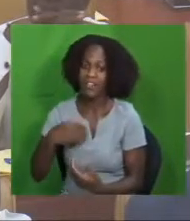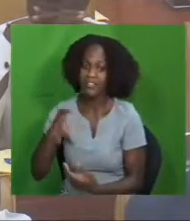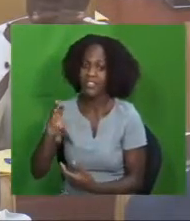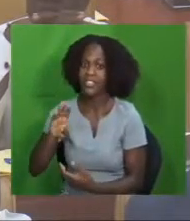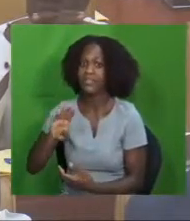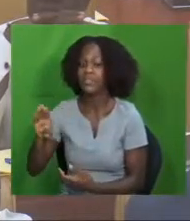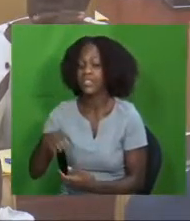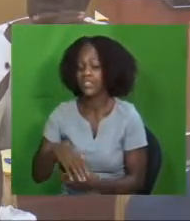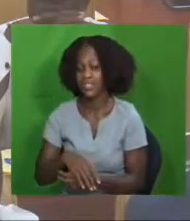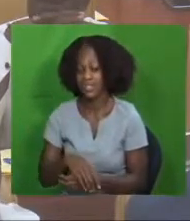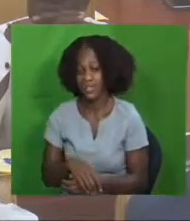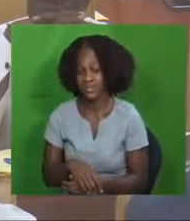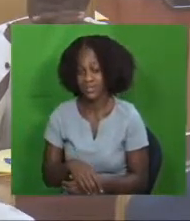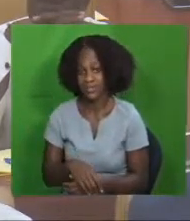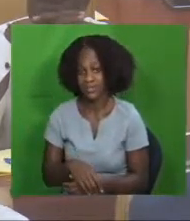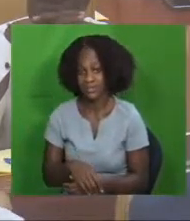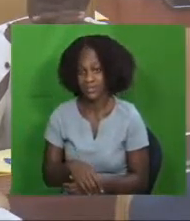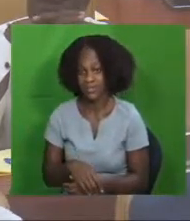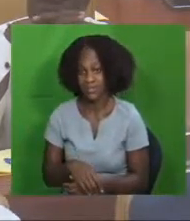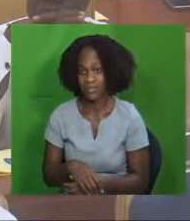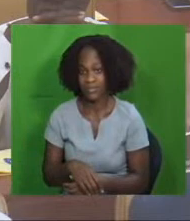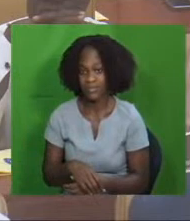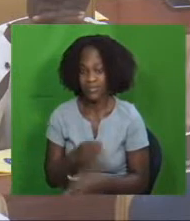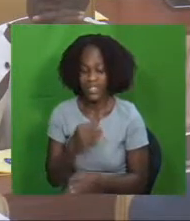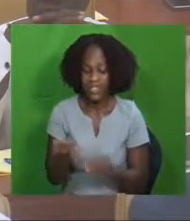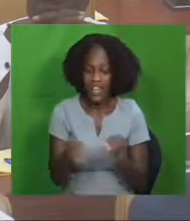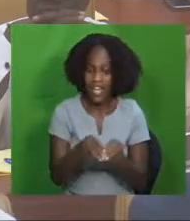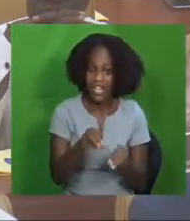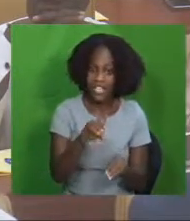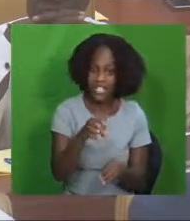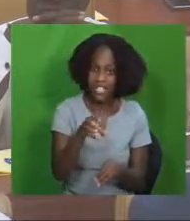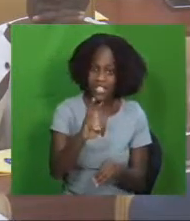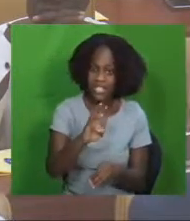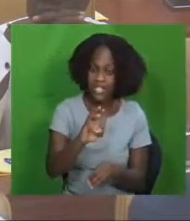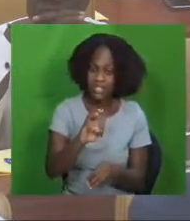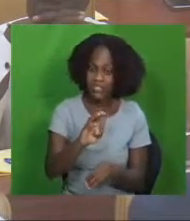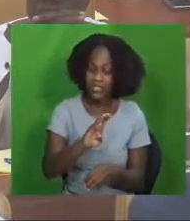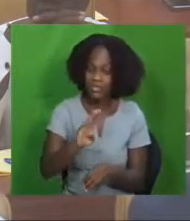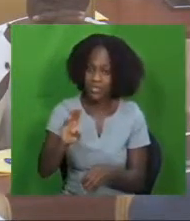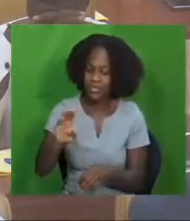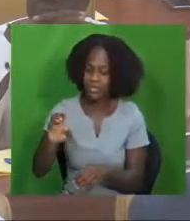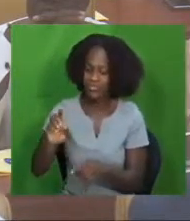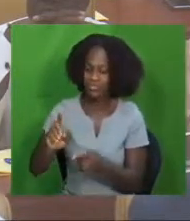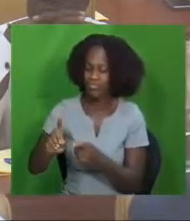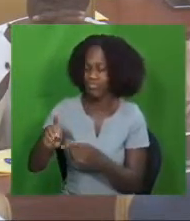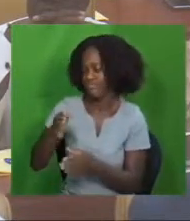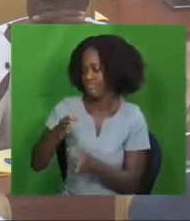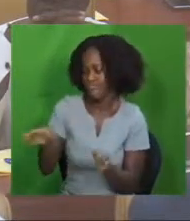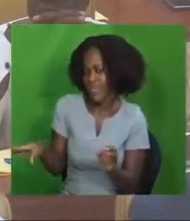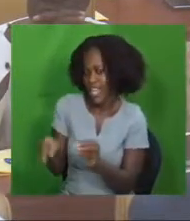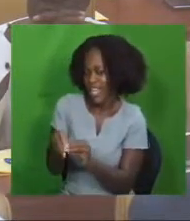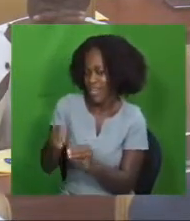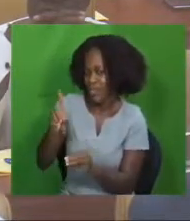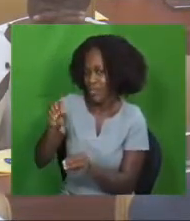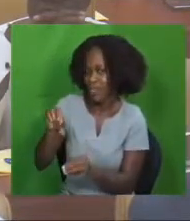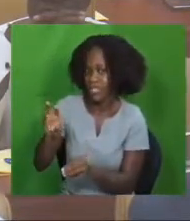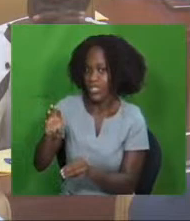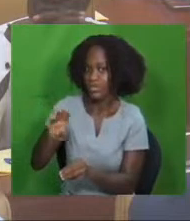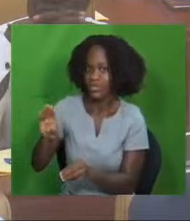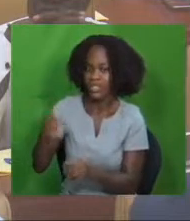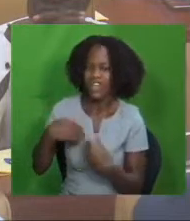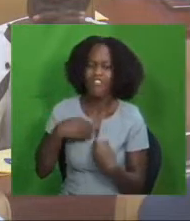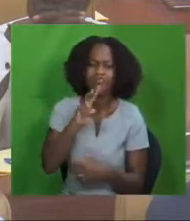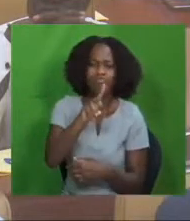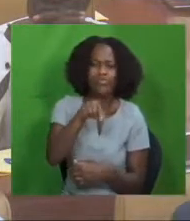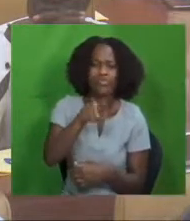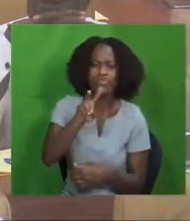million. Let's Speaker, if you add 600 million to 1.6 billion, you get 2.2 billion Ghana